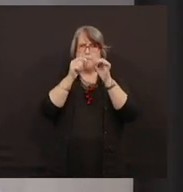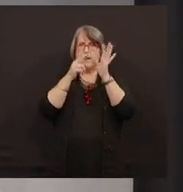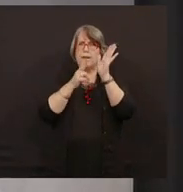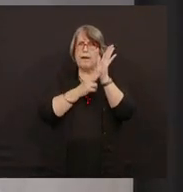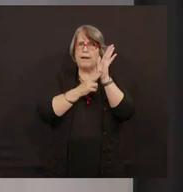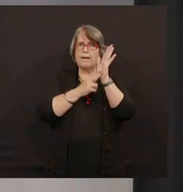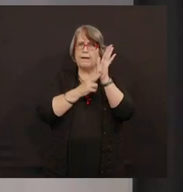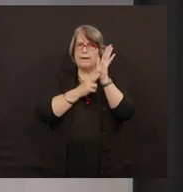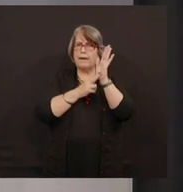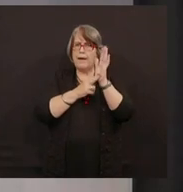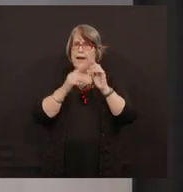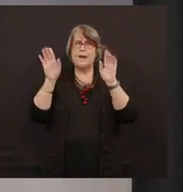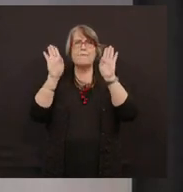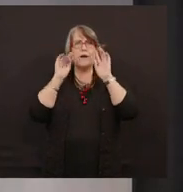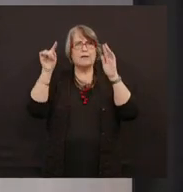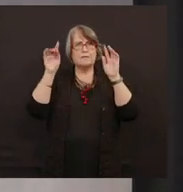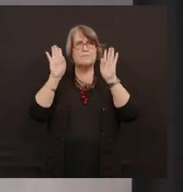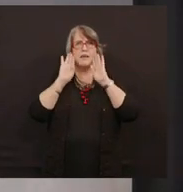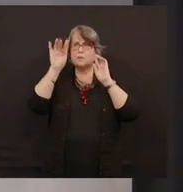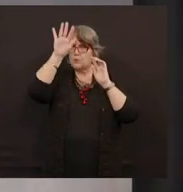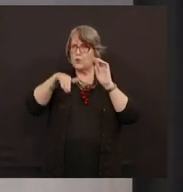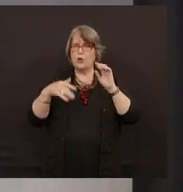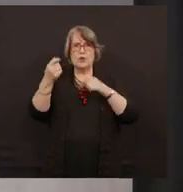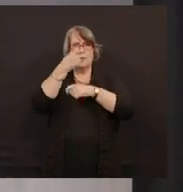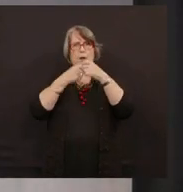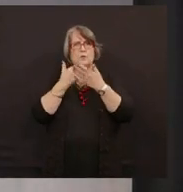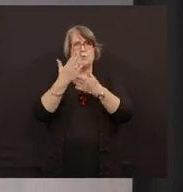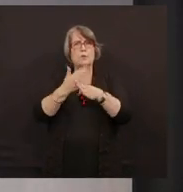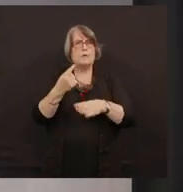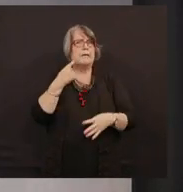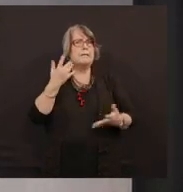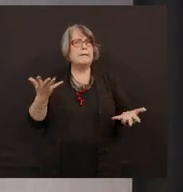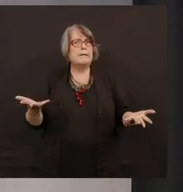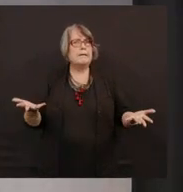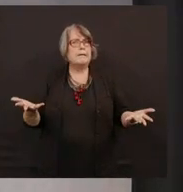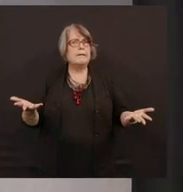and a snazzy Facebook, you can become a support worker?